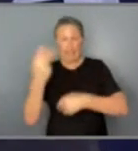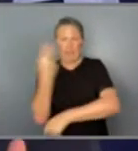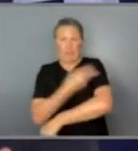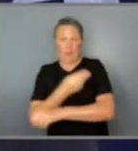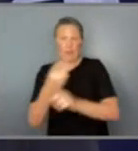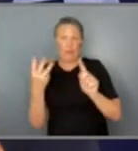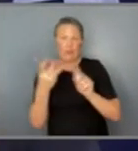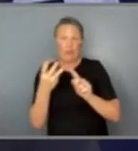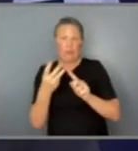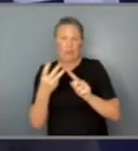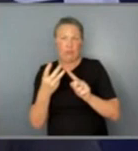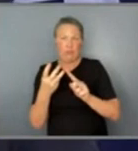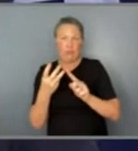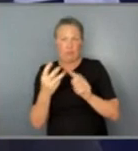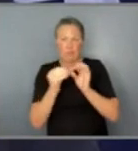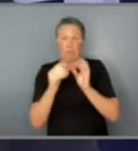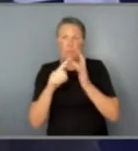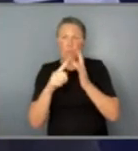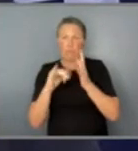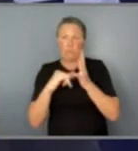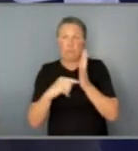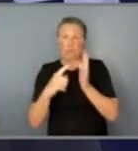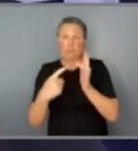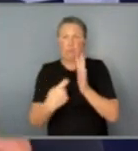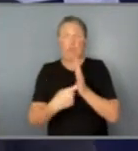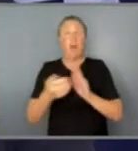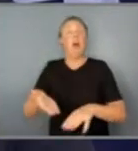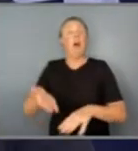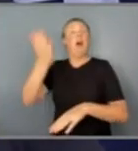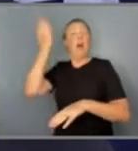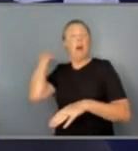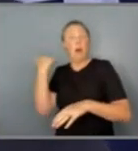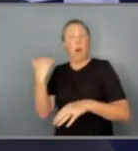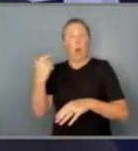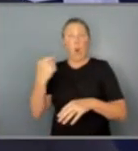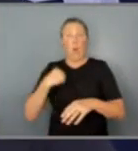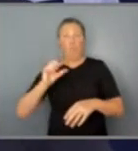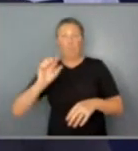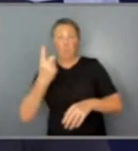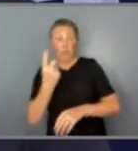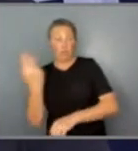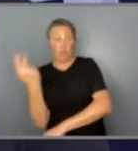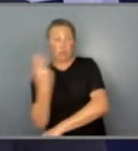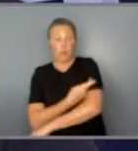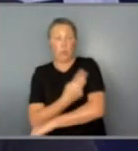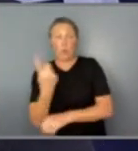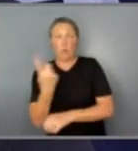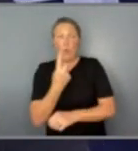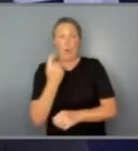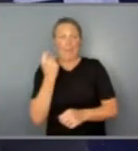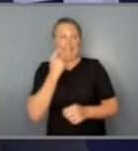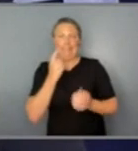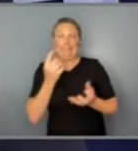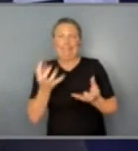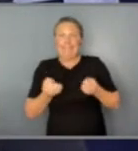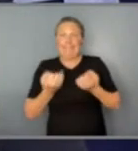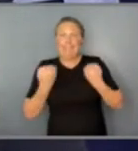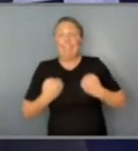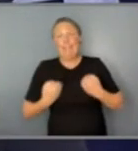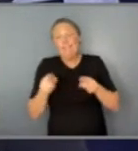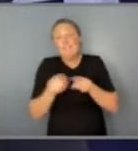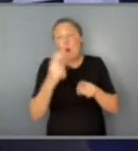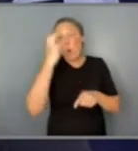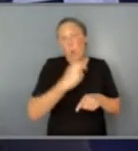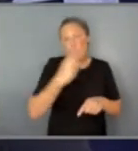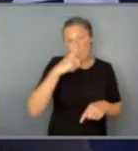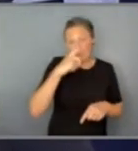we were very focused on those who are most vulnerable. Now, by default, the booster program has been focusing on those in recent